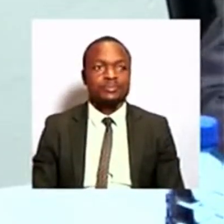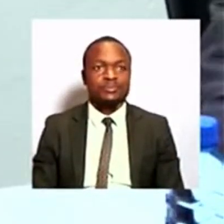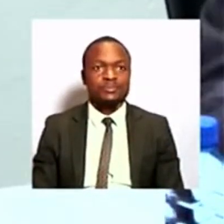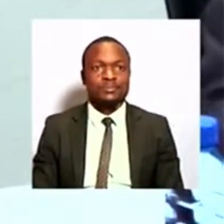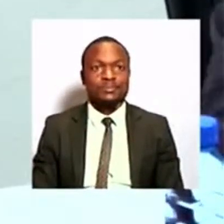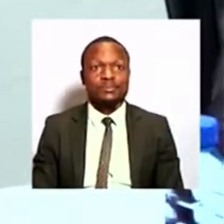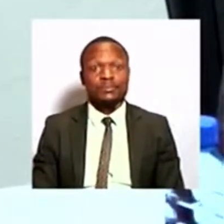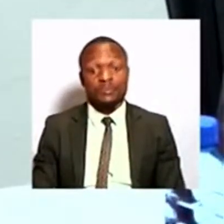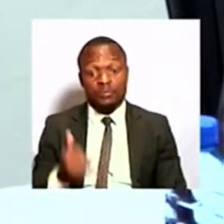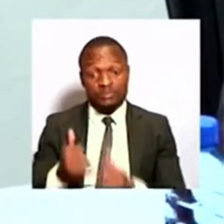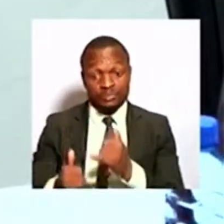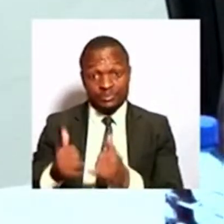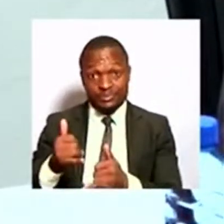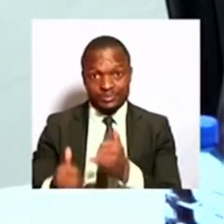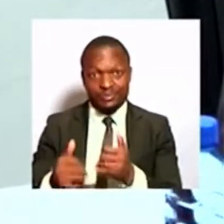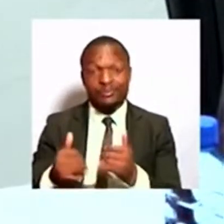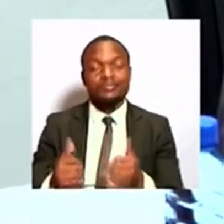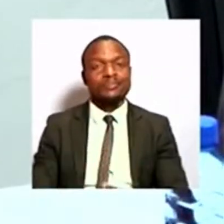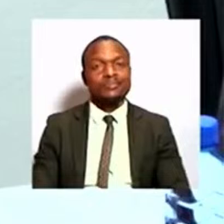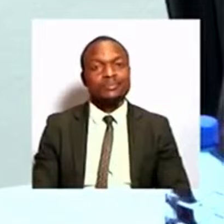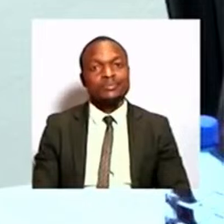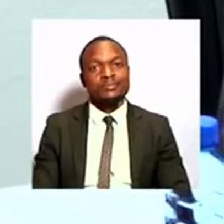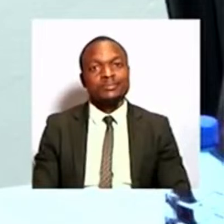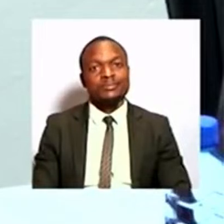As we wind up,